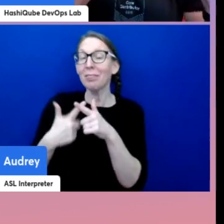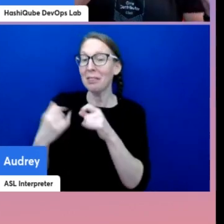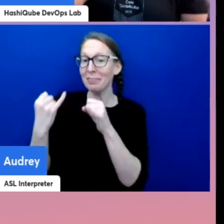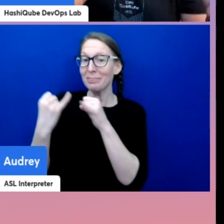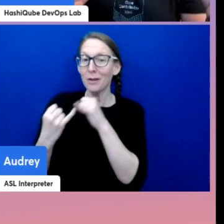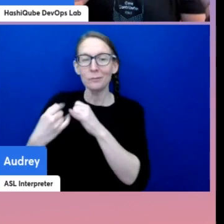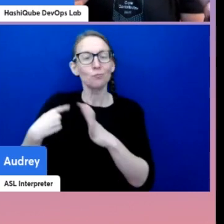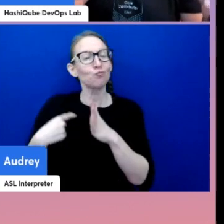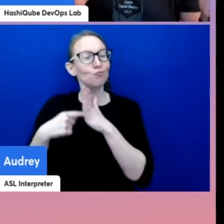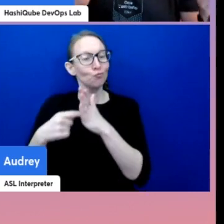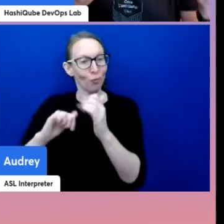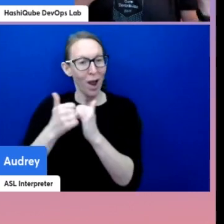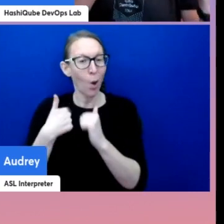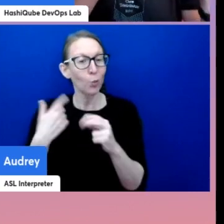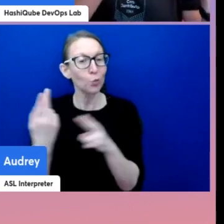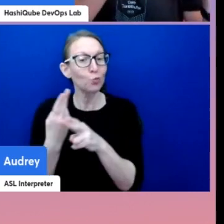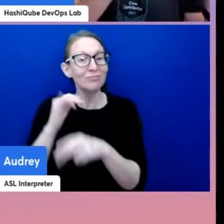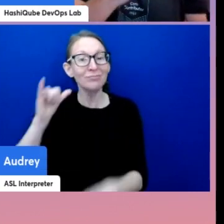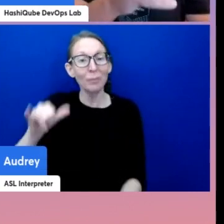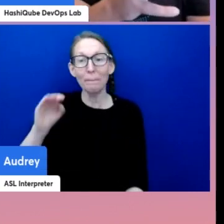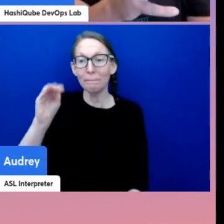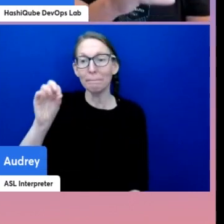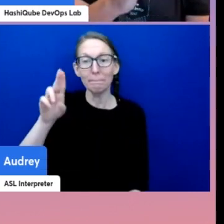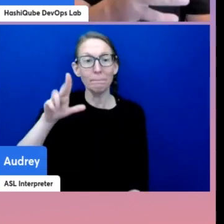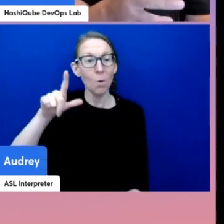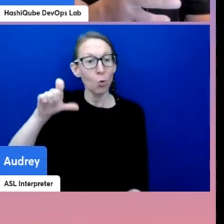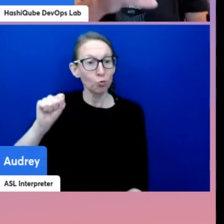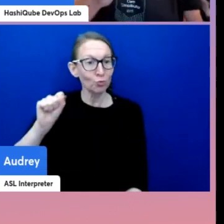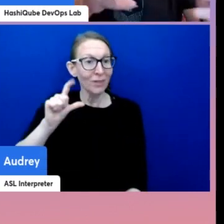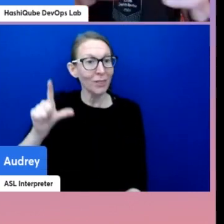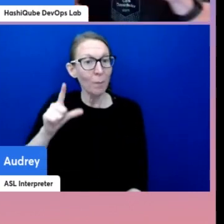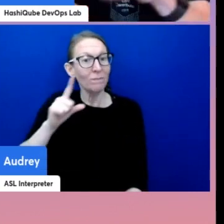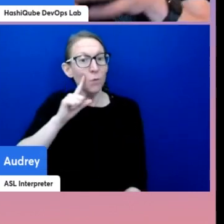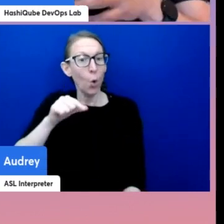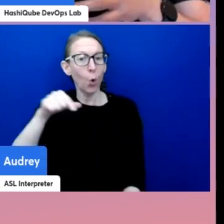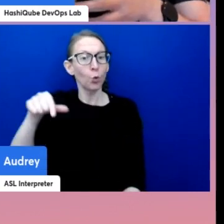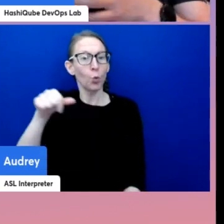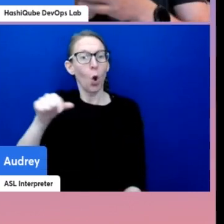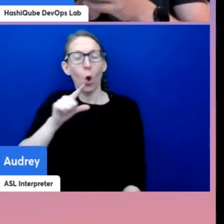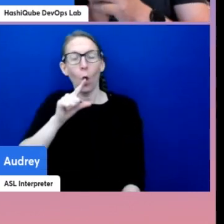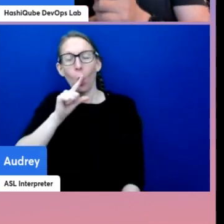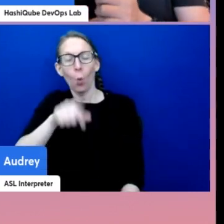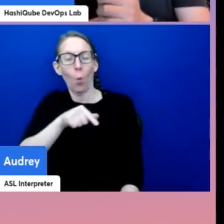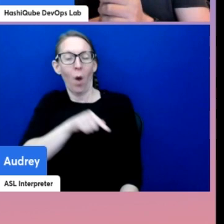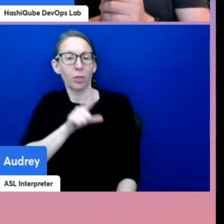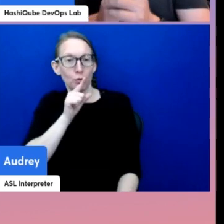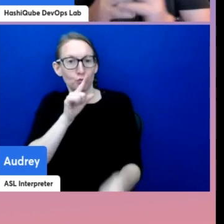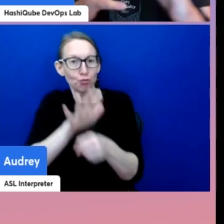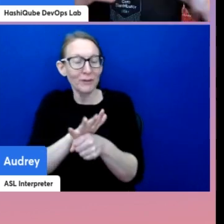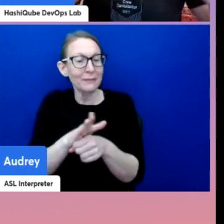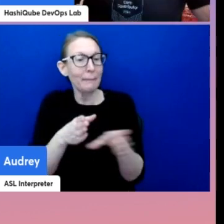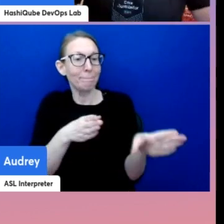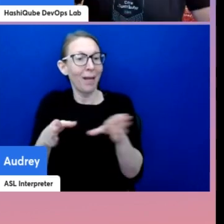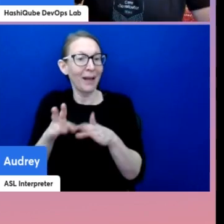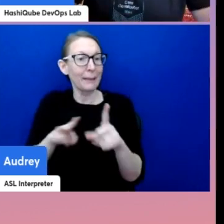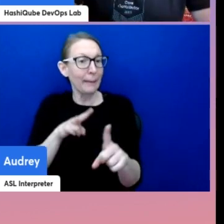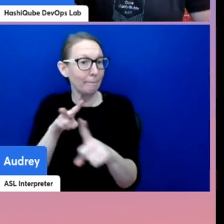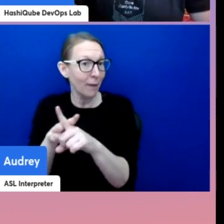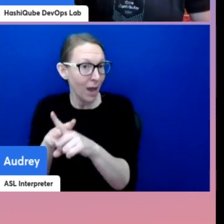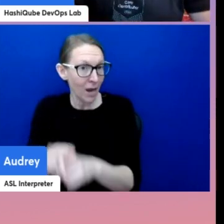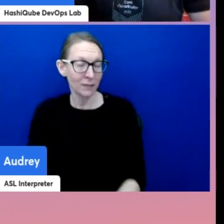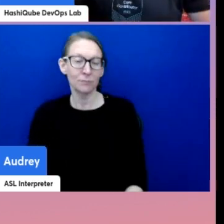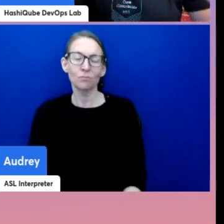use this modules library for a quality assurance, QA, plan, and apply. And you can think of